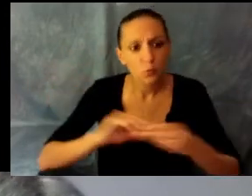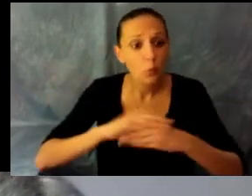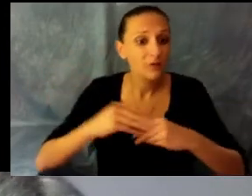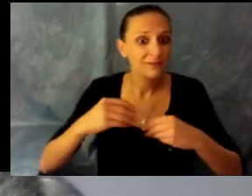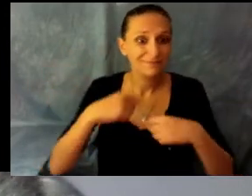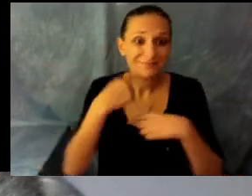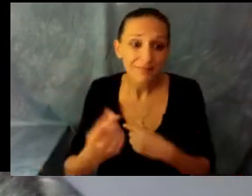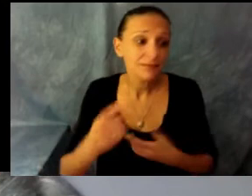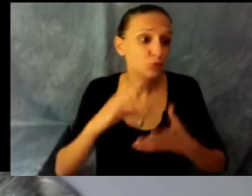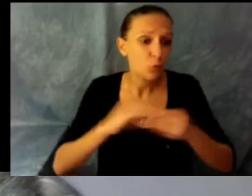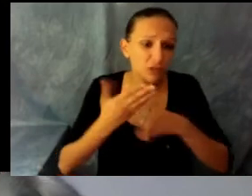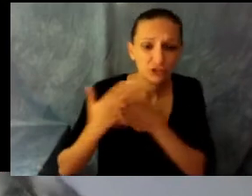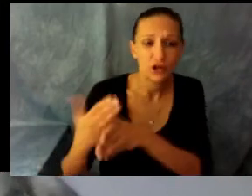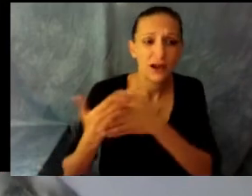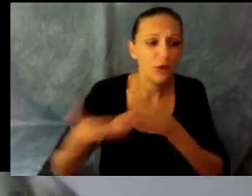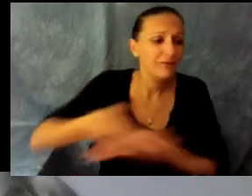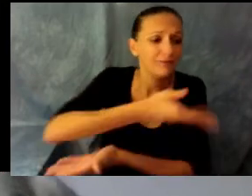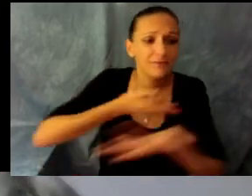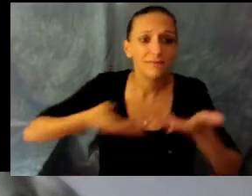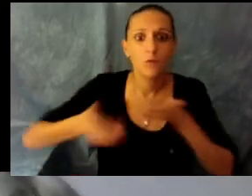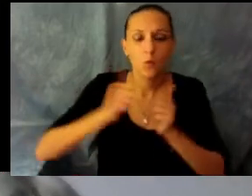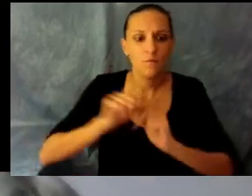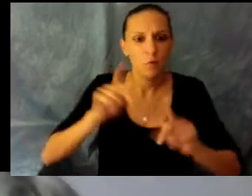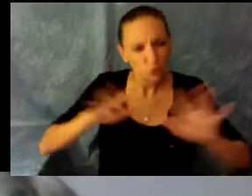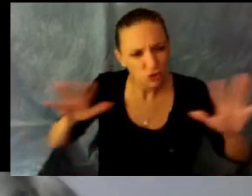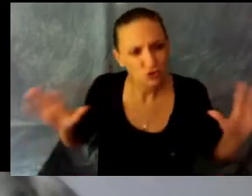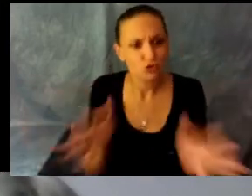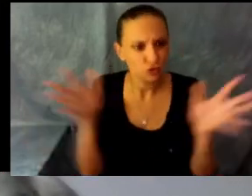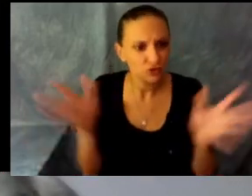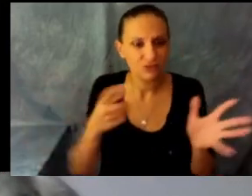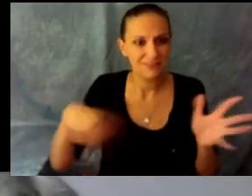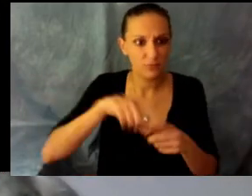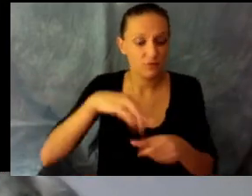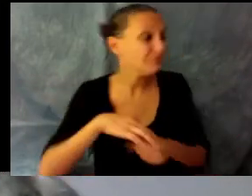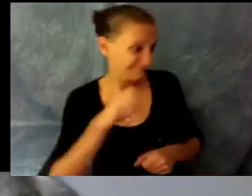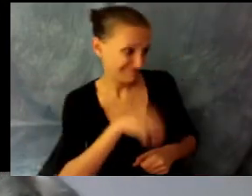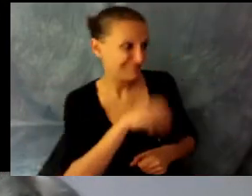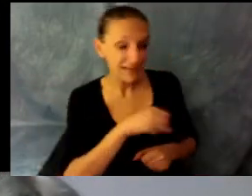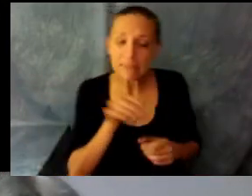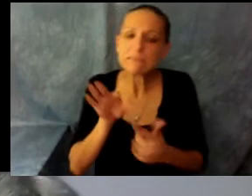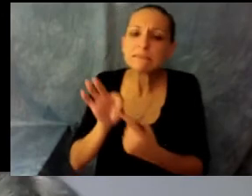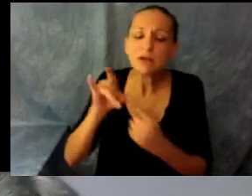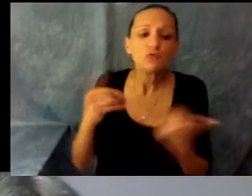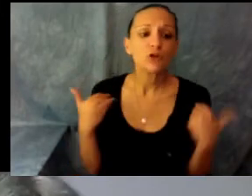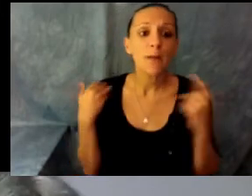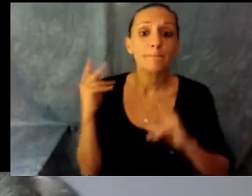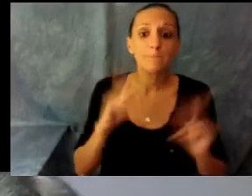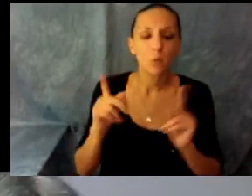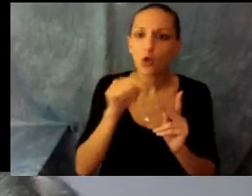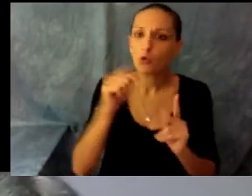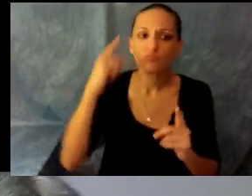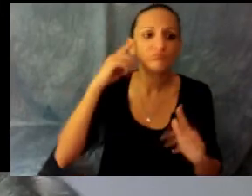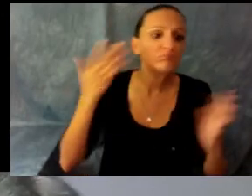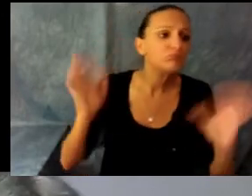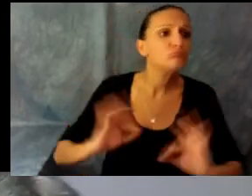with folks to encourage them to vote. Especially yes. young people who take for granted perhaps, or